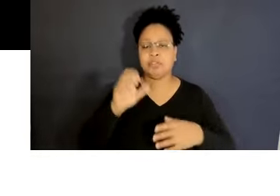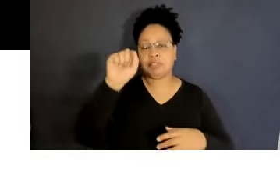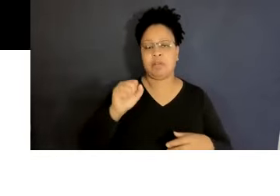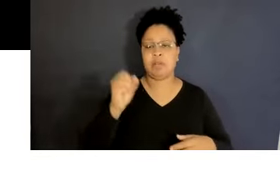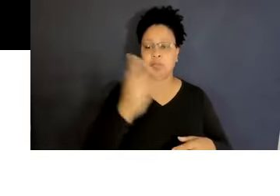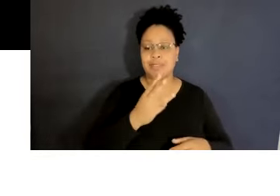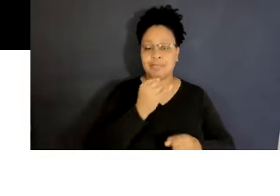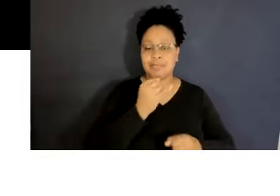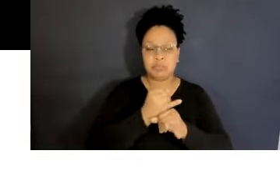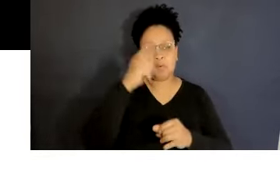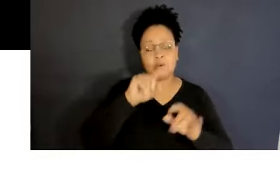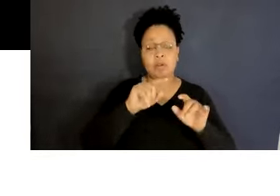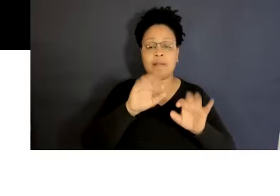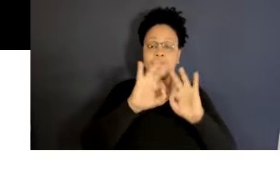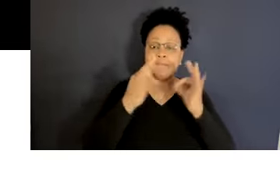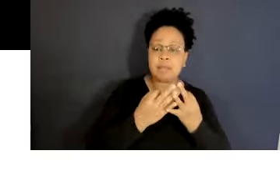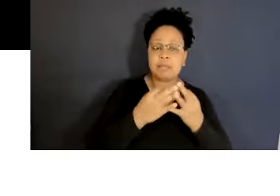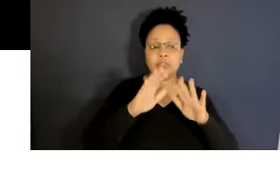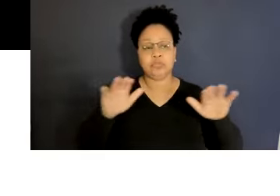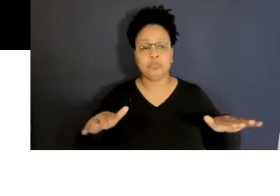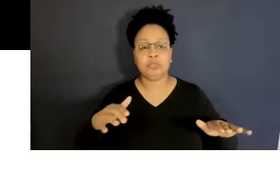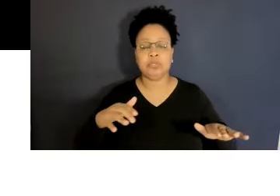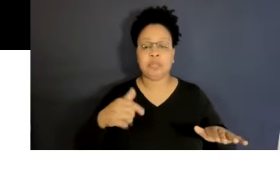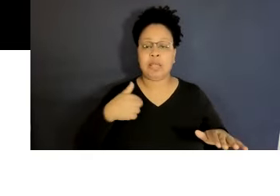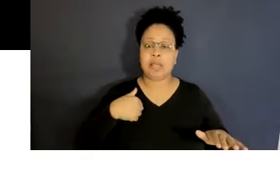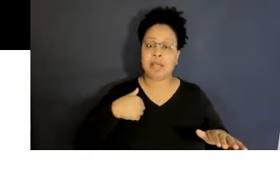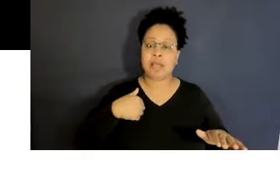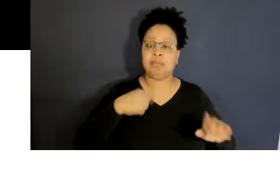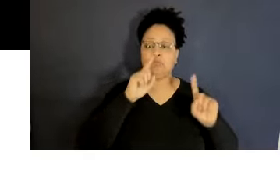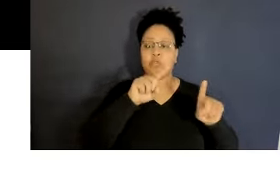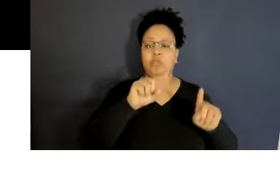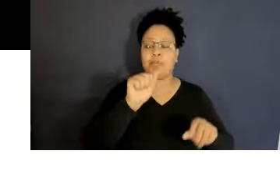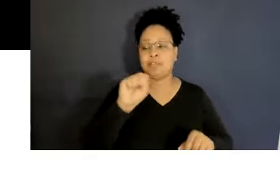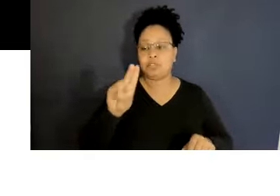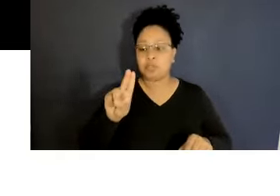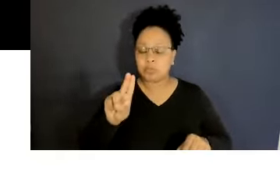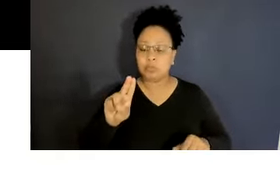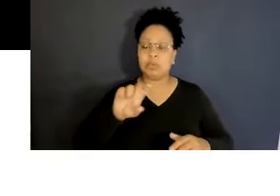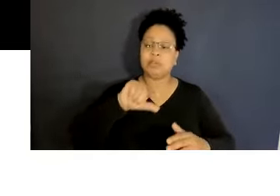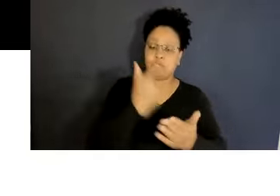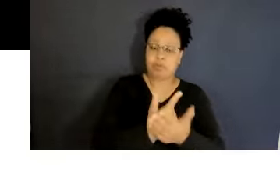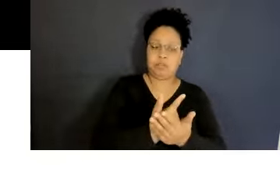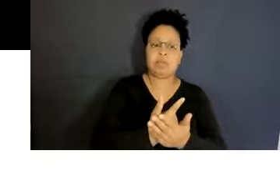Children. I graduated from Arizona State University with my master's in social work.